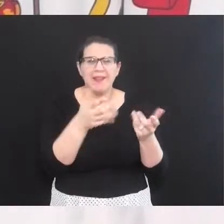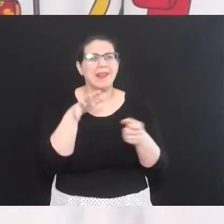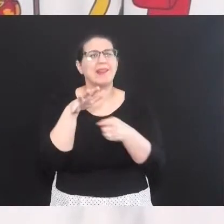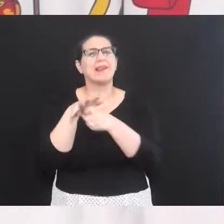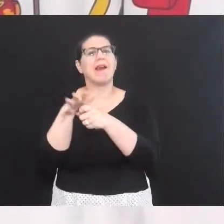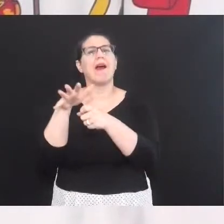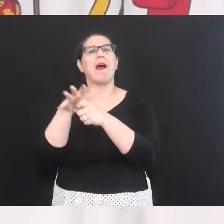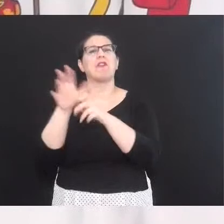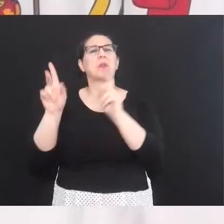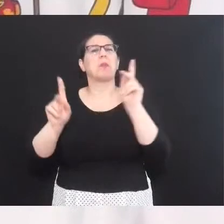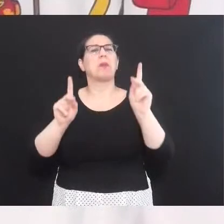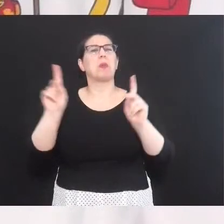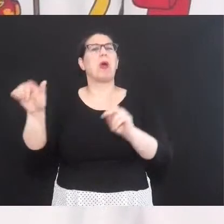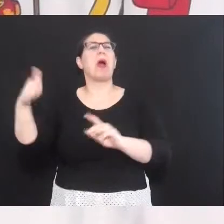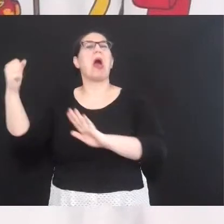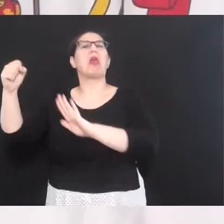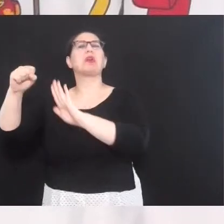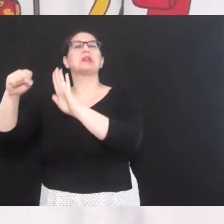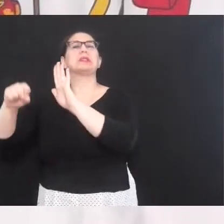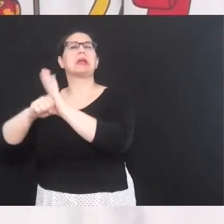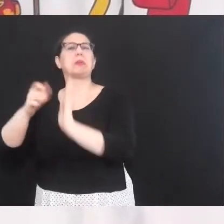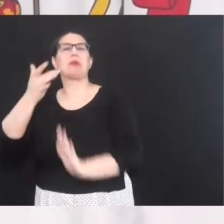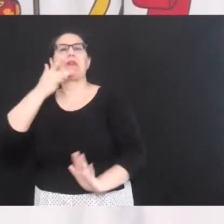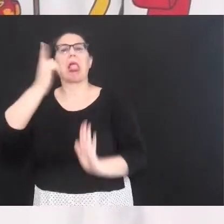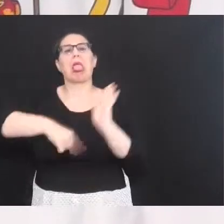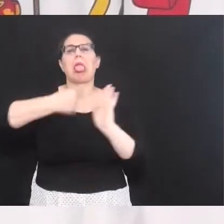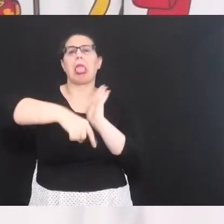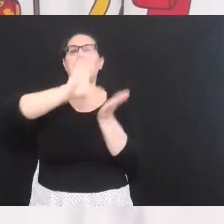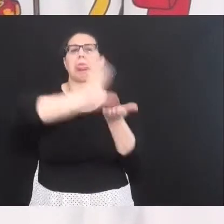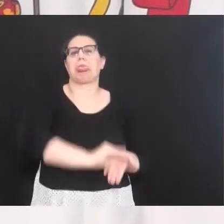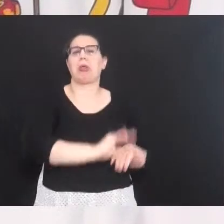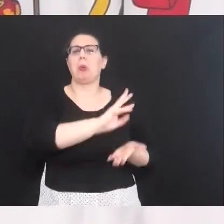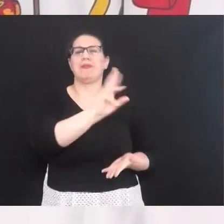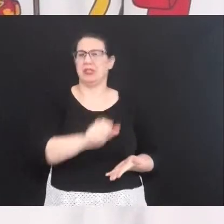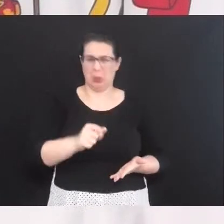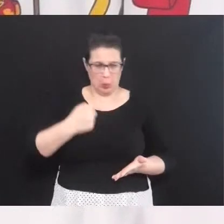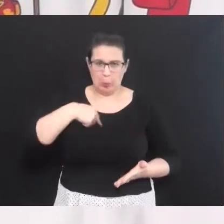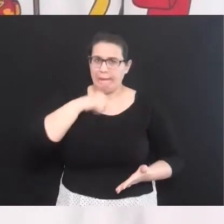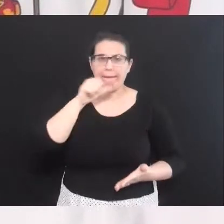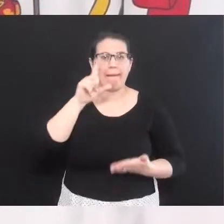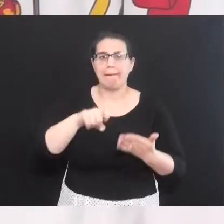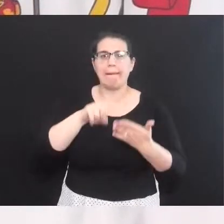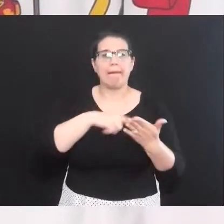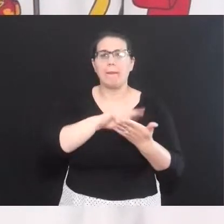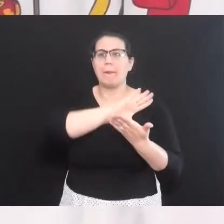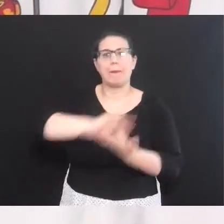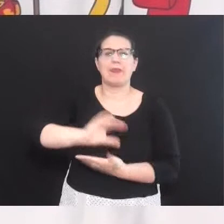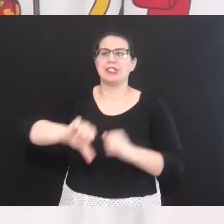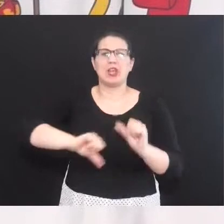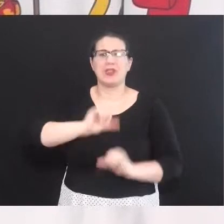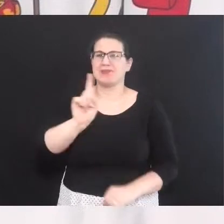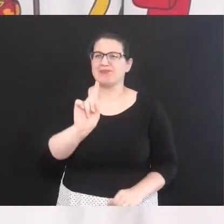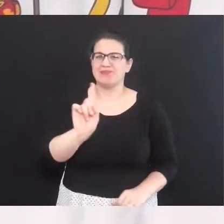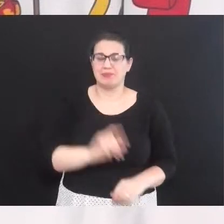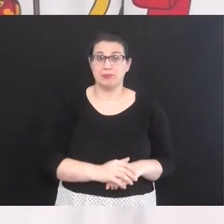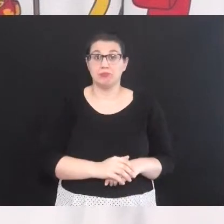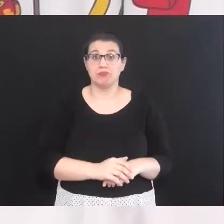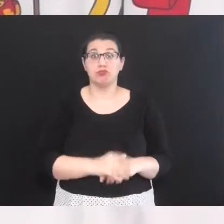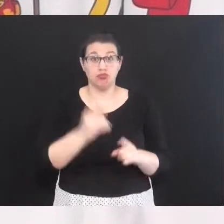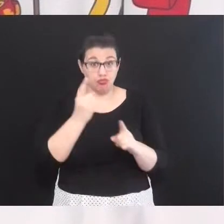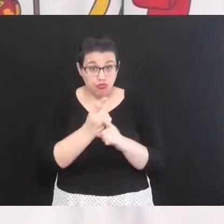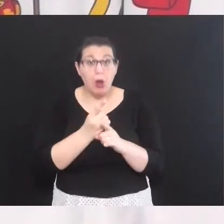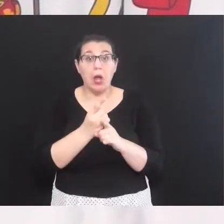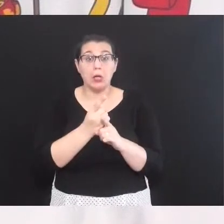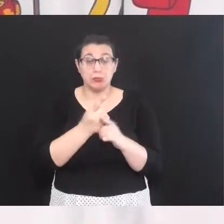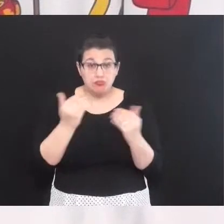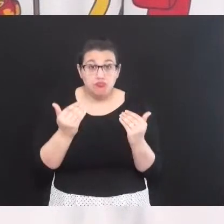outside of this state that want to throw rocks at West Virginia. We don't need to throw rocks at one another. We're moving in the right direction. We want